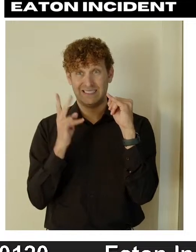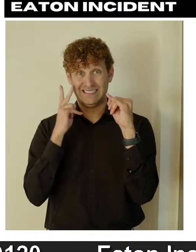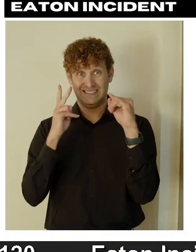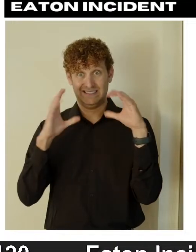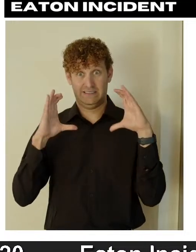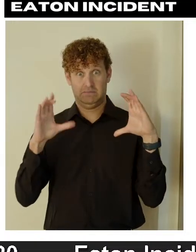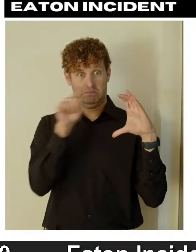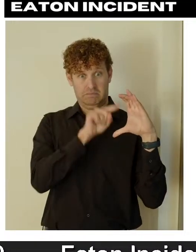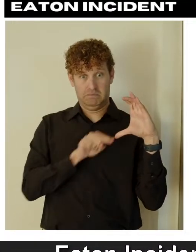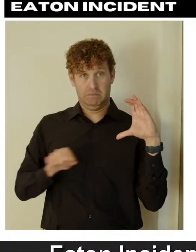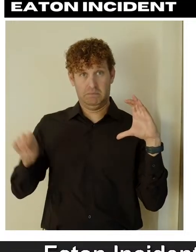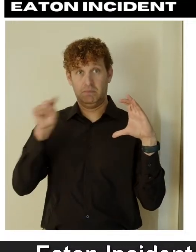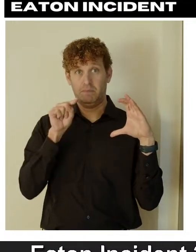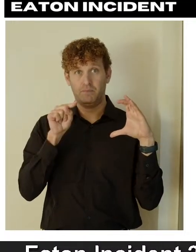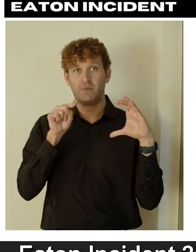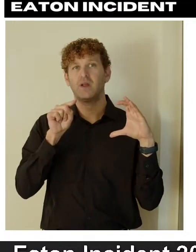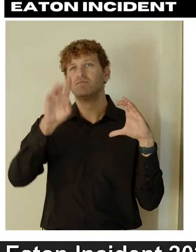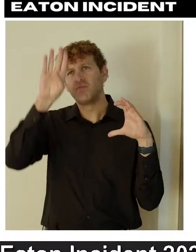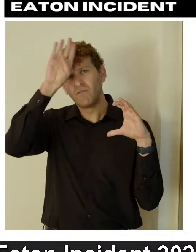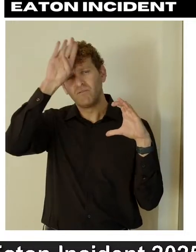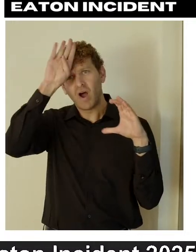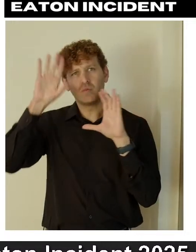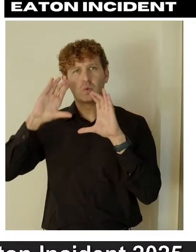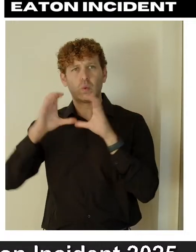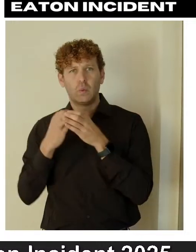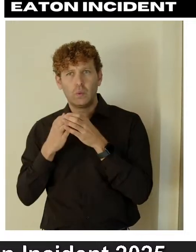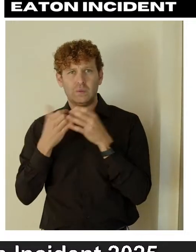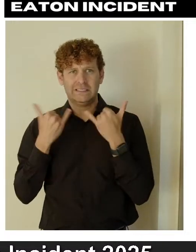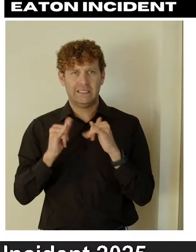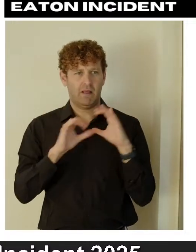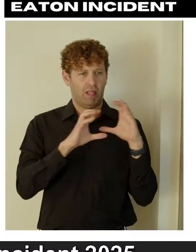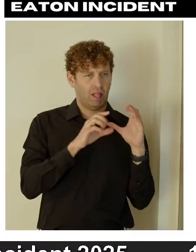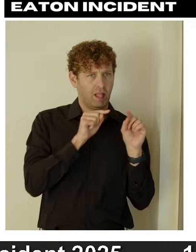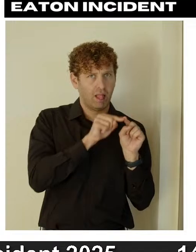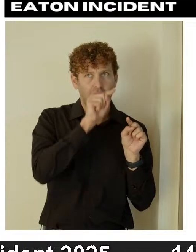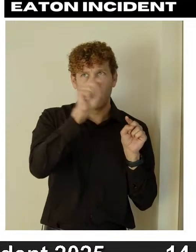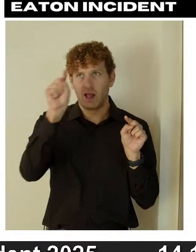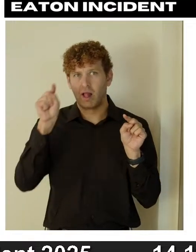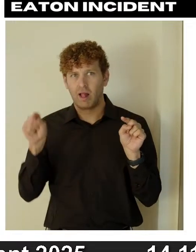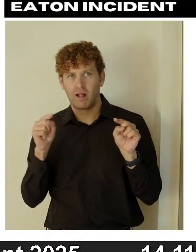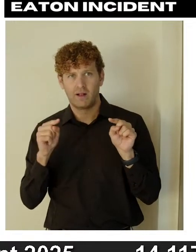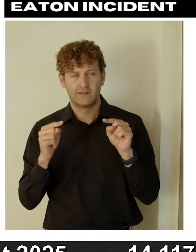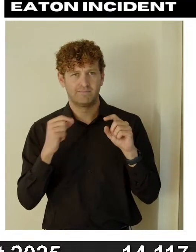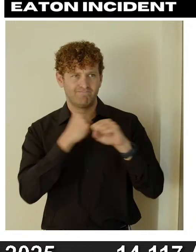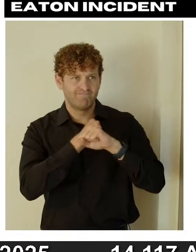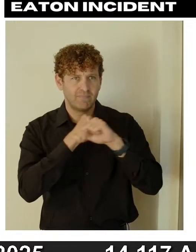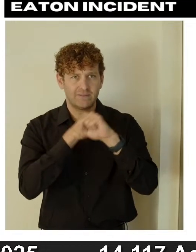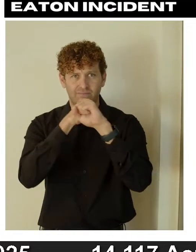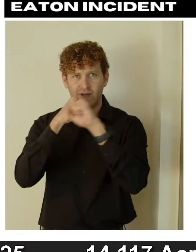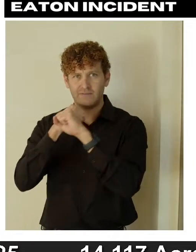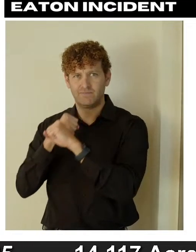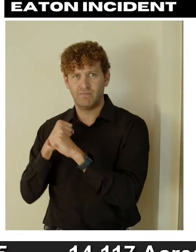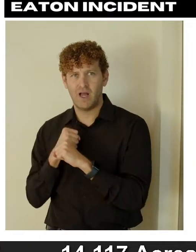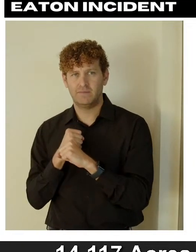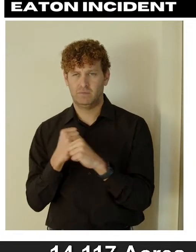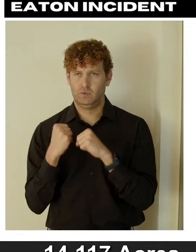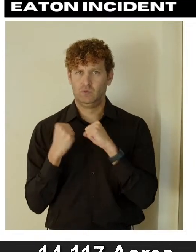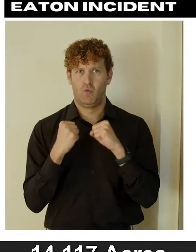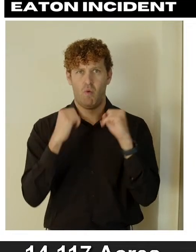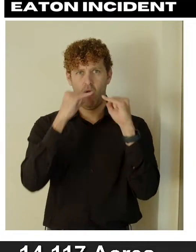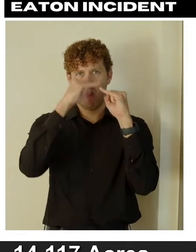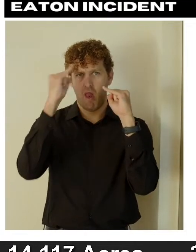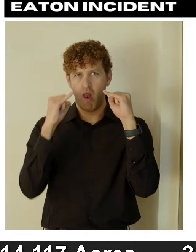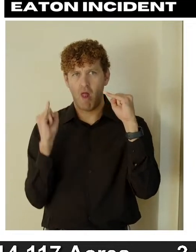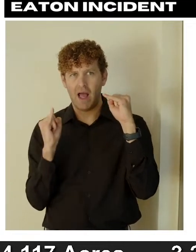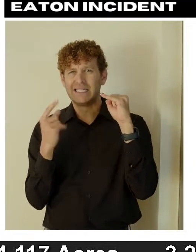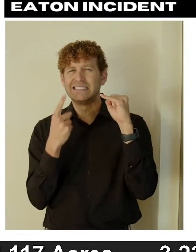out there and are continuing to beef up those containment lines. Up here on top we see this little bit of